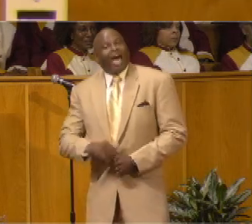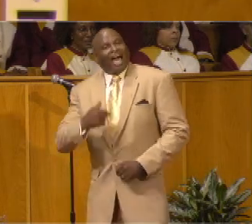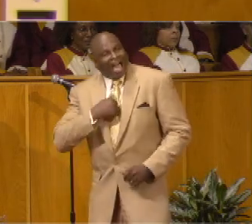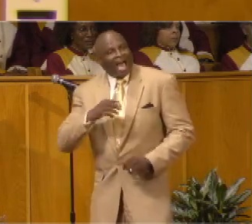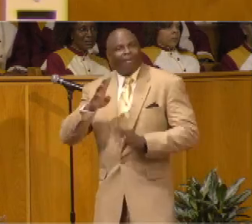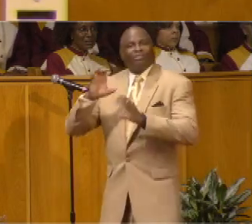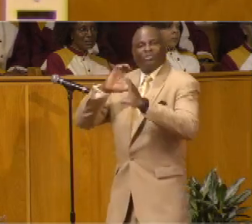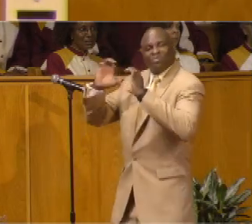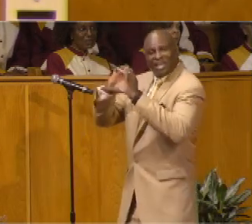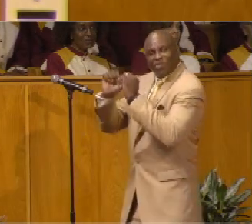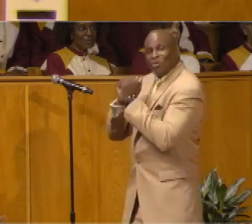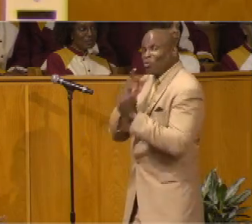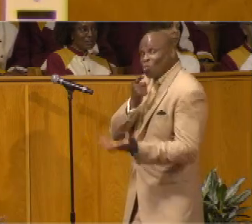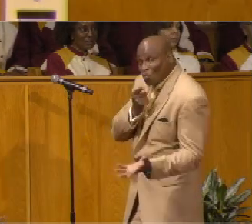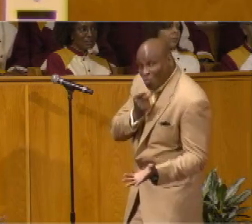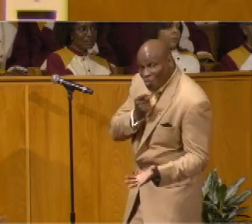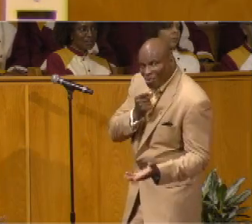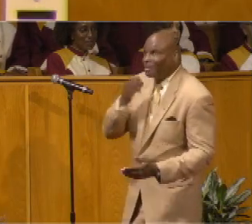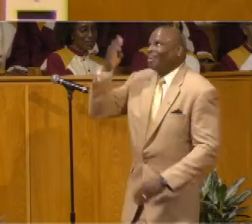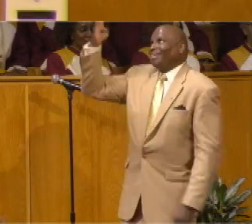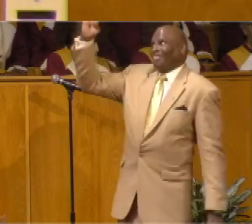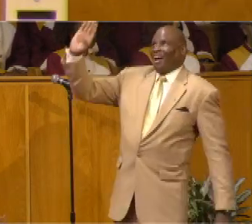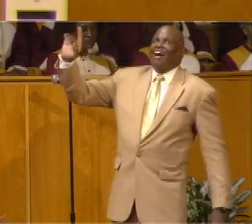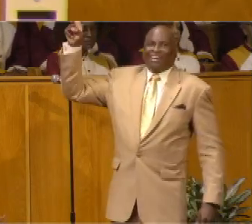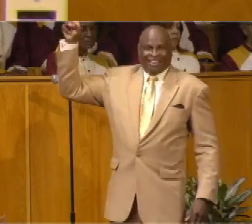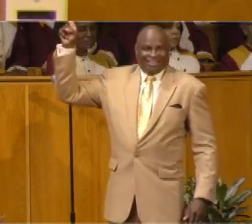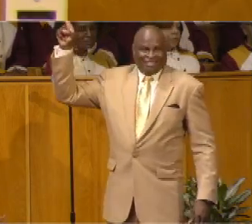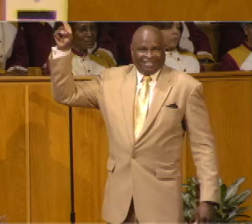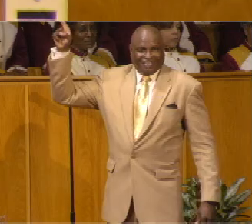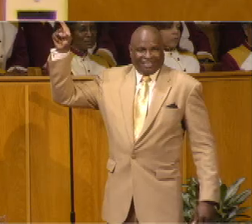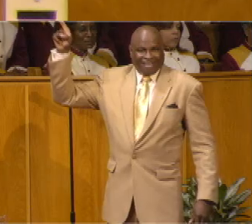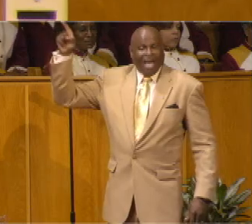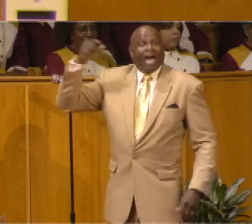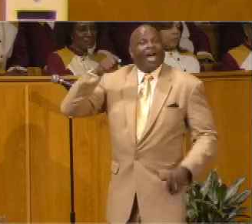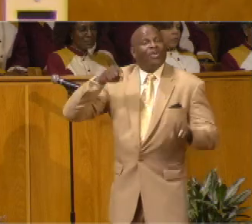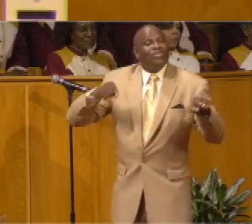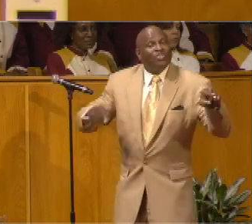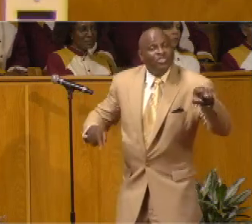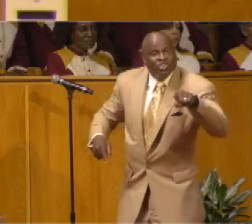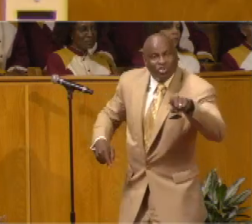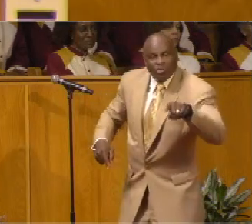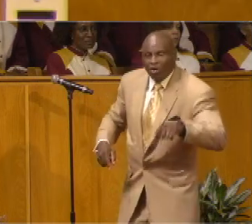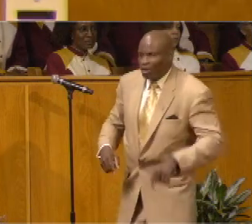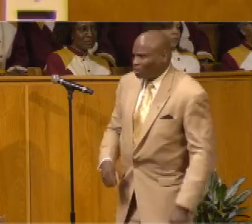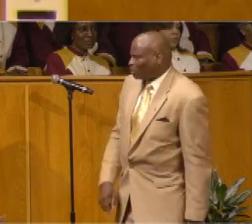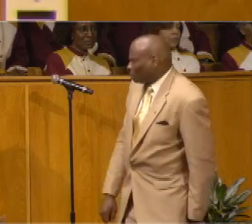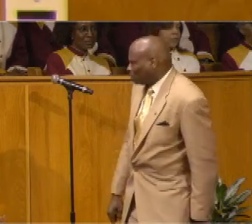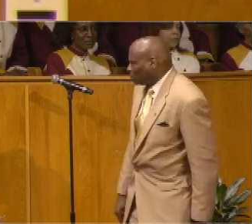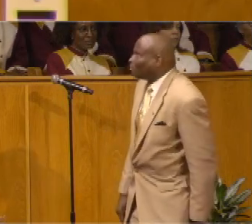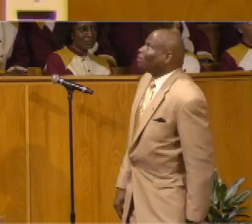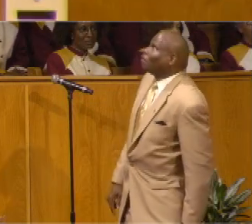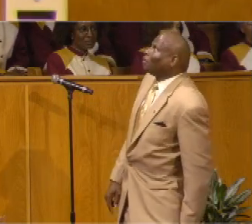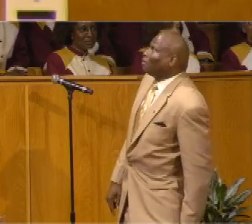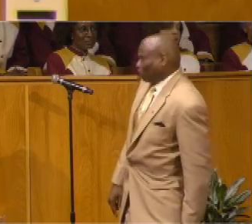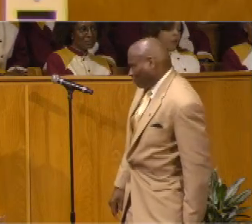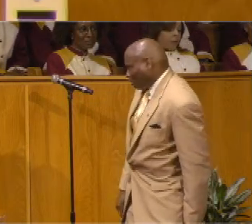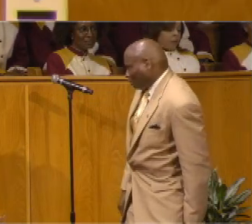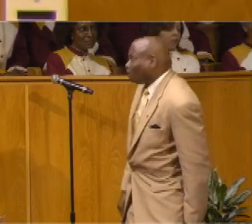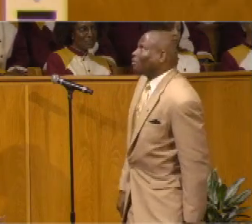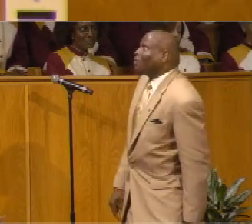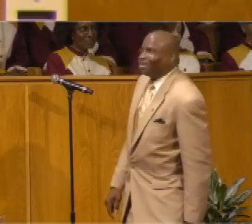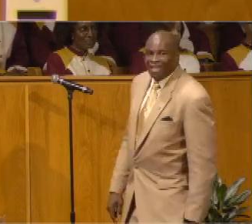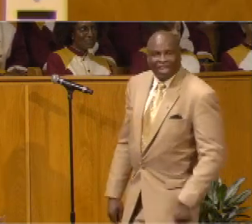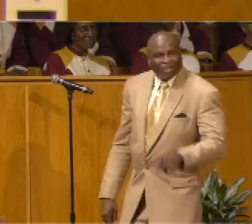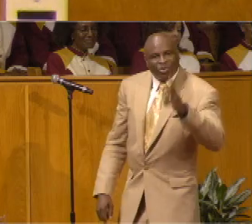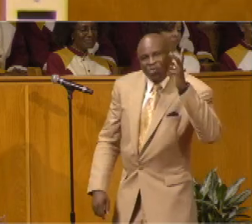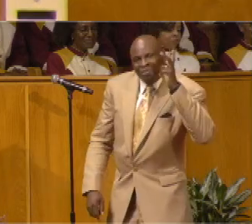I'm talking to God. And you are eavesdropping on a private